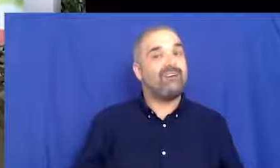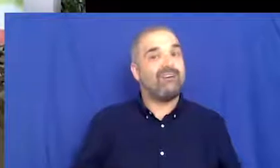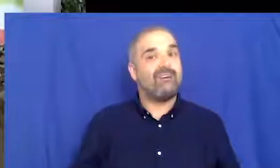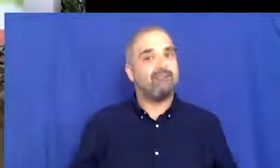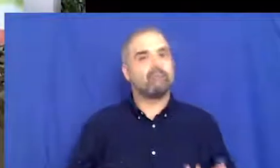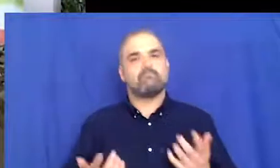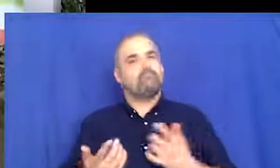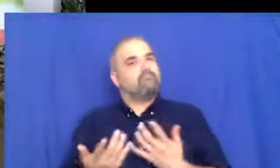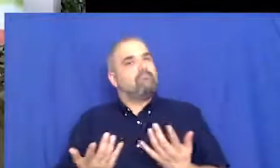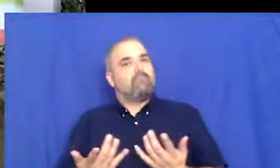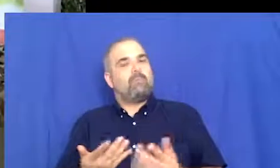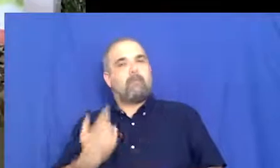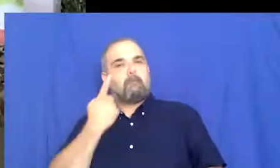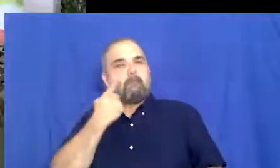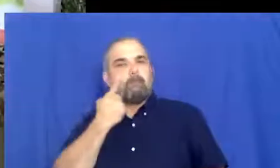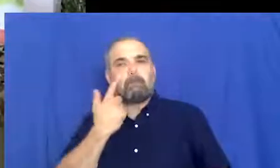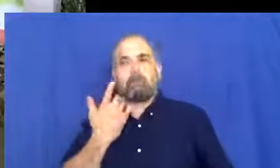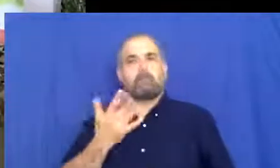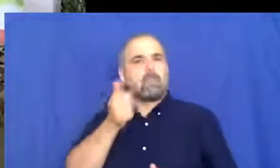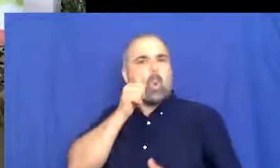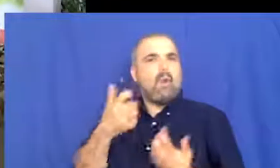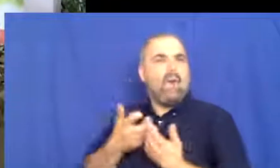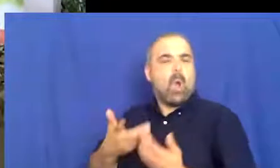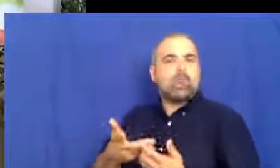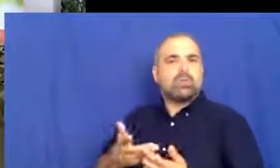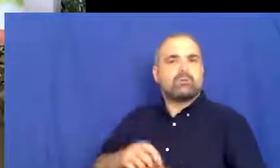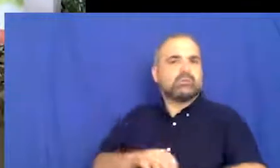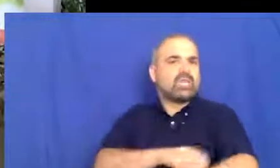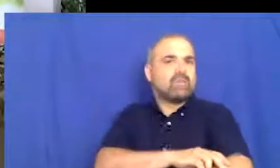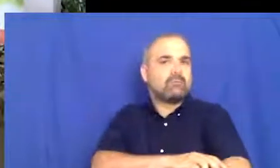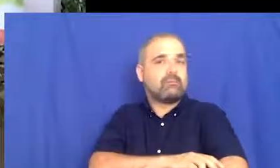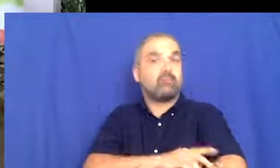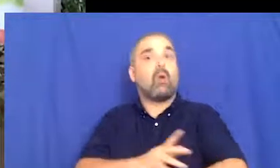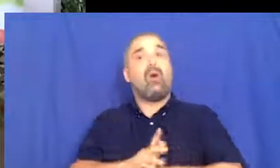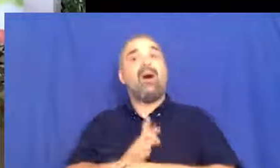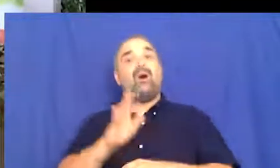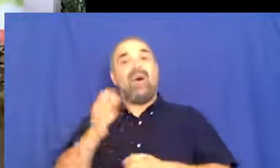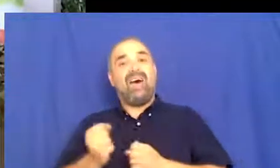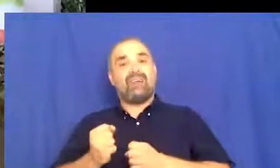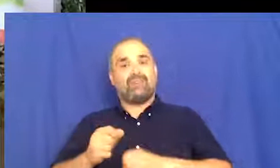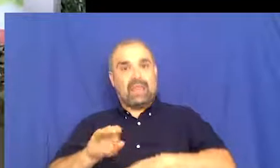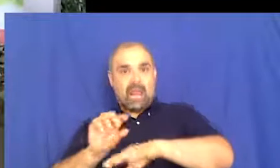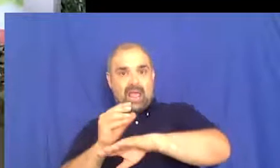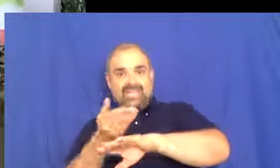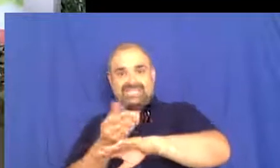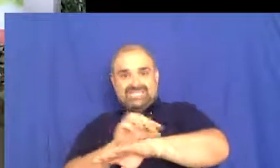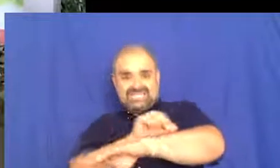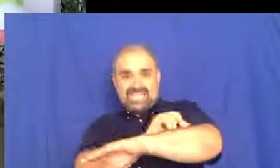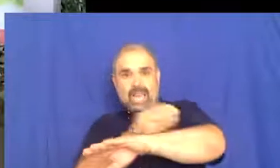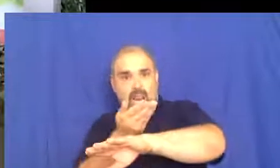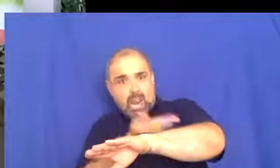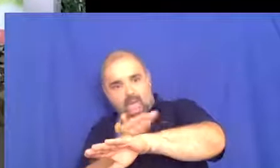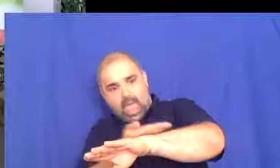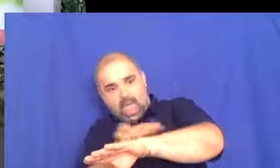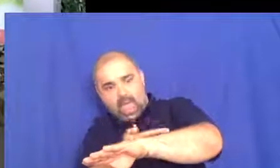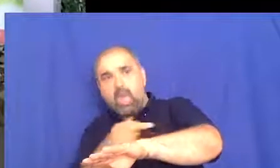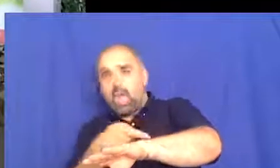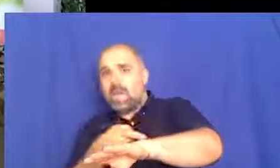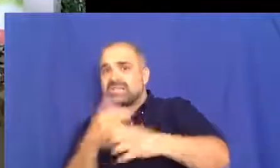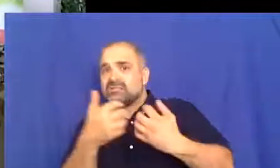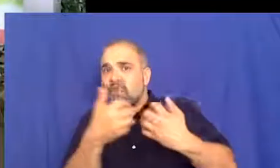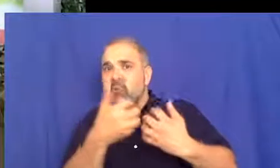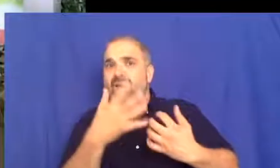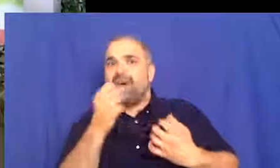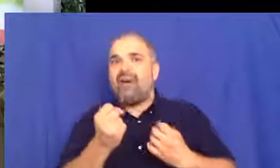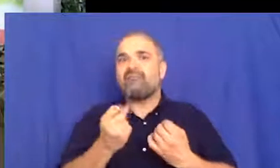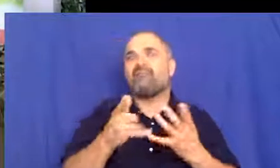they indicate they're going to shed is that the layers in between the skin will actually separate, and there'll be a milky fluid